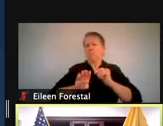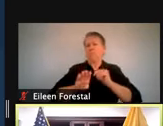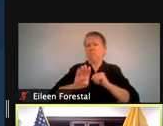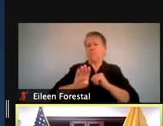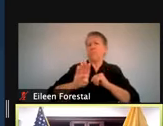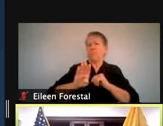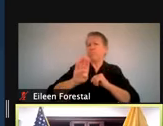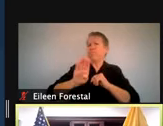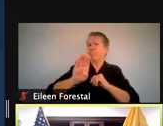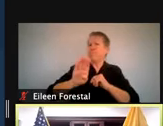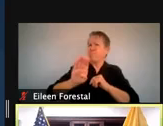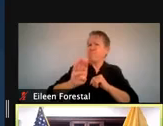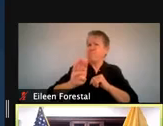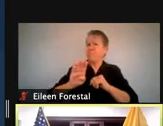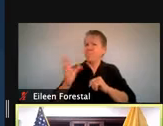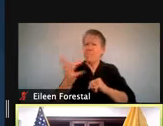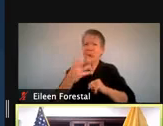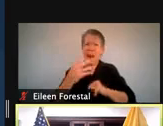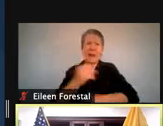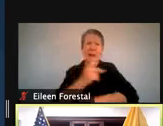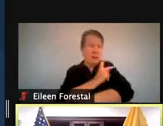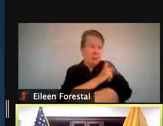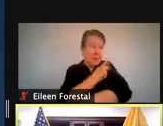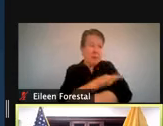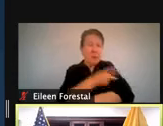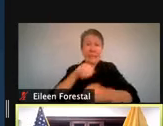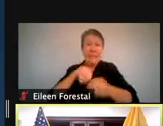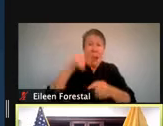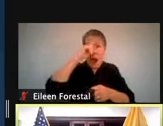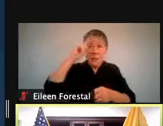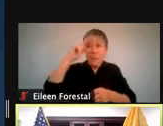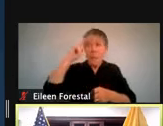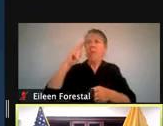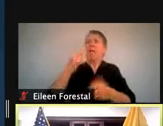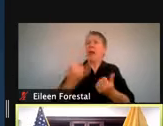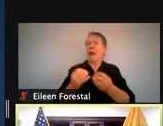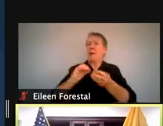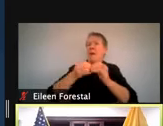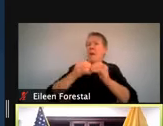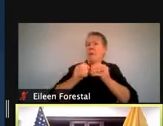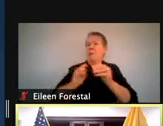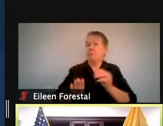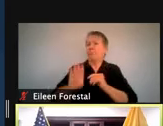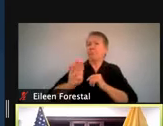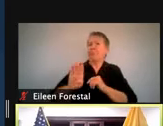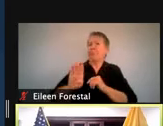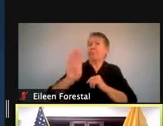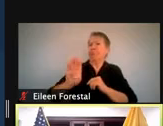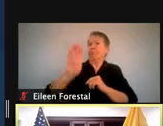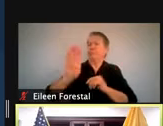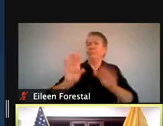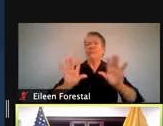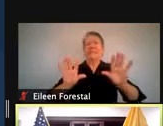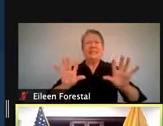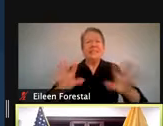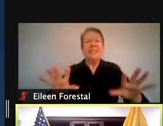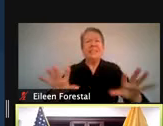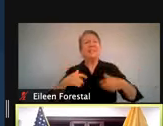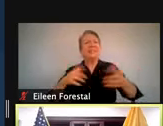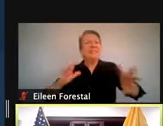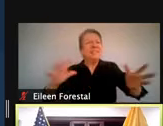treated in our hospitals has similarly been on the rise. We are now urging you to double down on the practices that helped